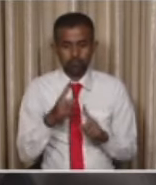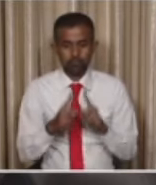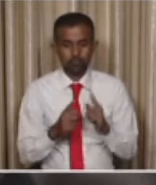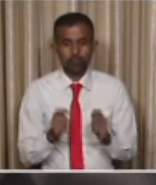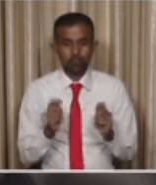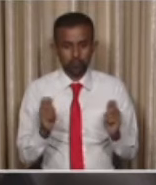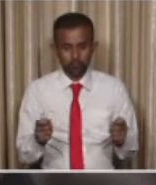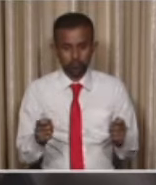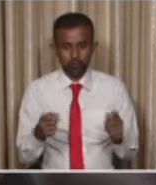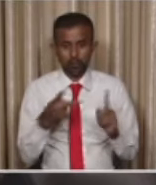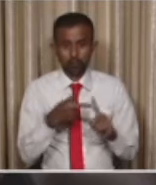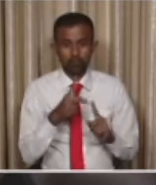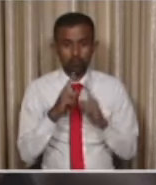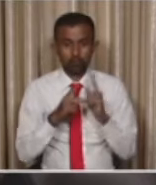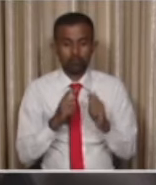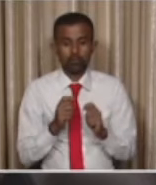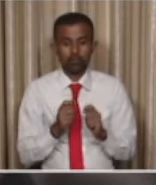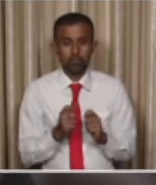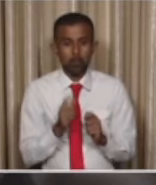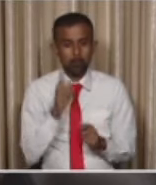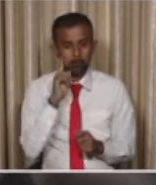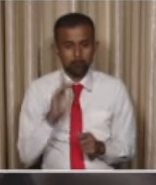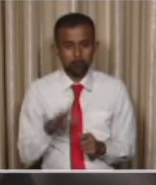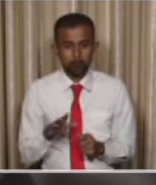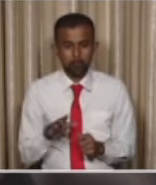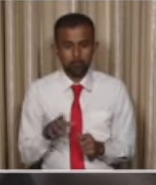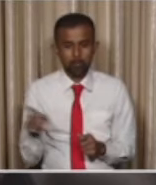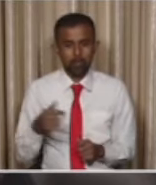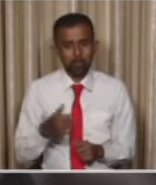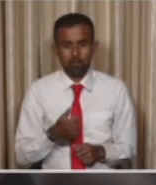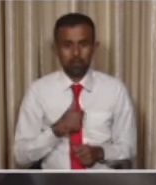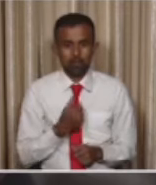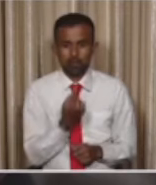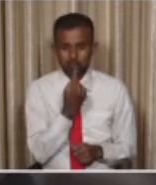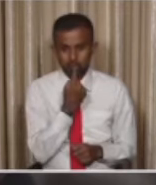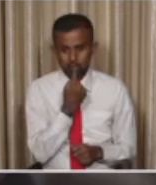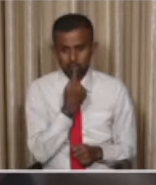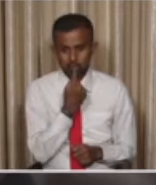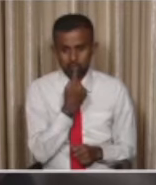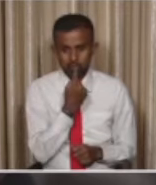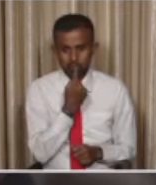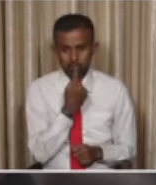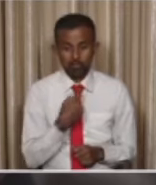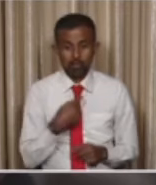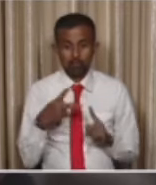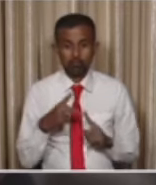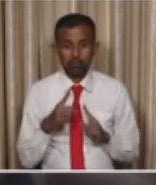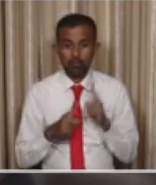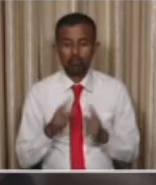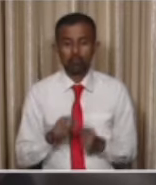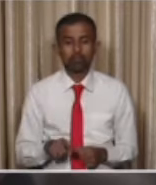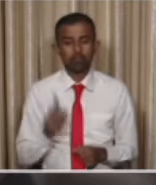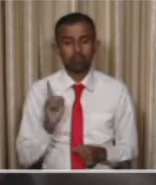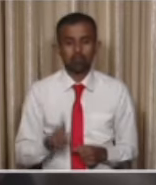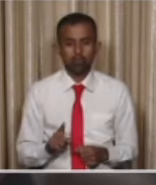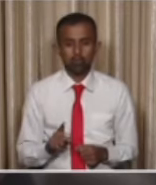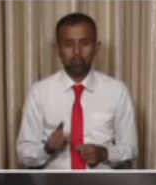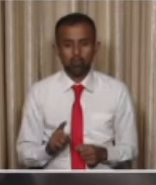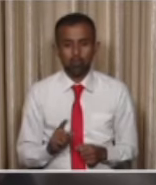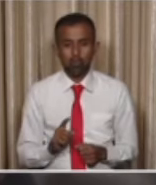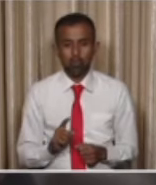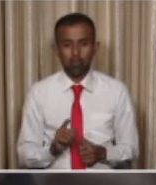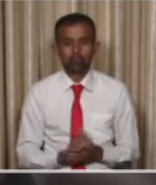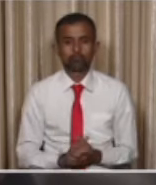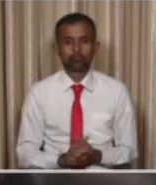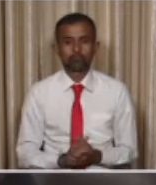taken and passed, and even said that this is the first time that a private member's bill would, in this, under